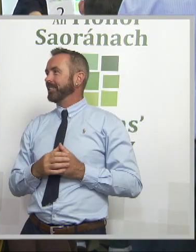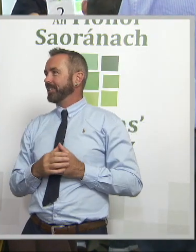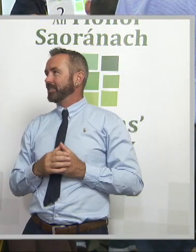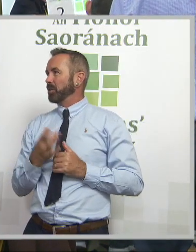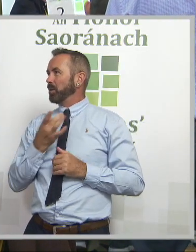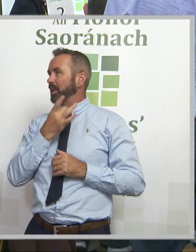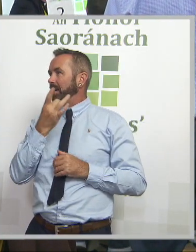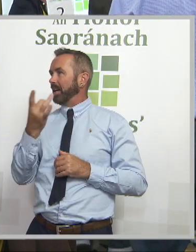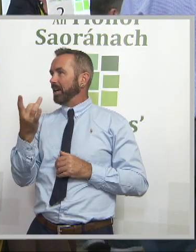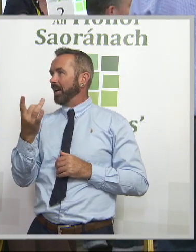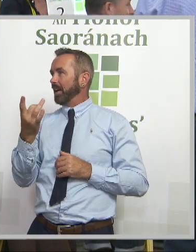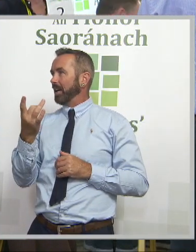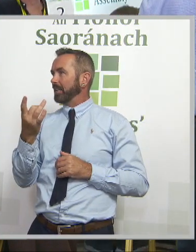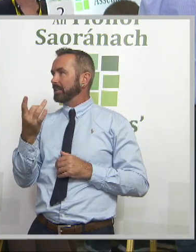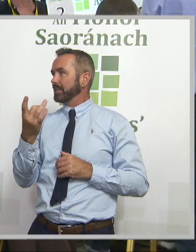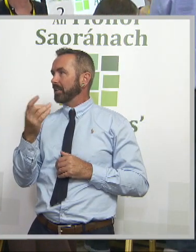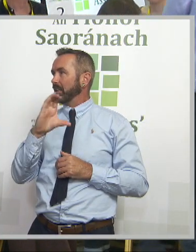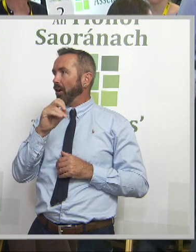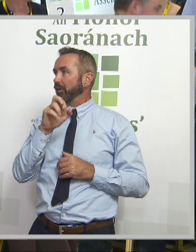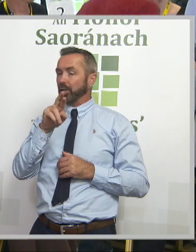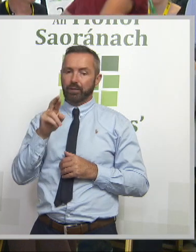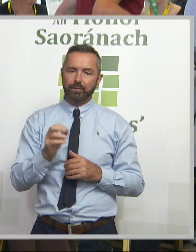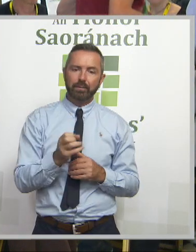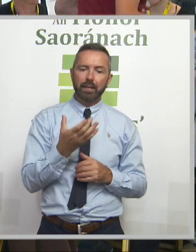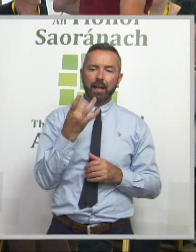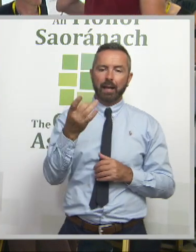it to your colleague. Thanks, Conor.